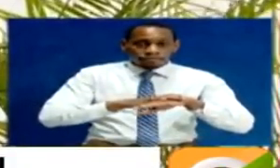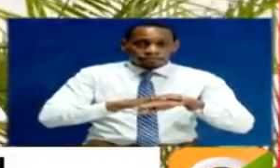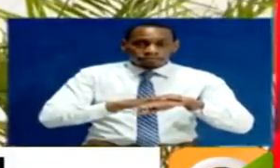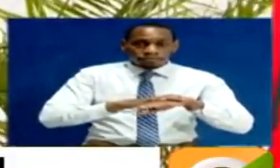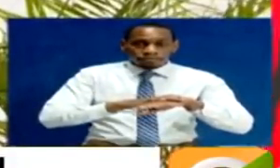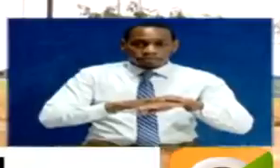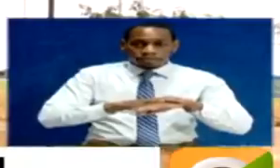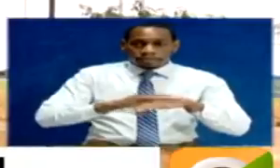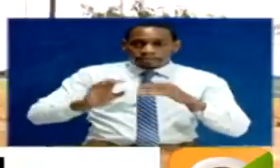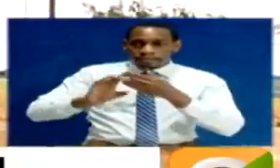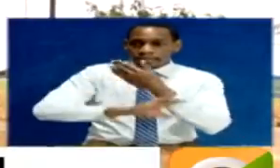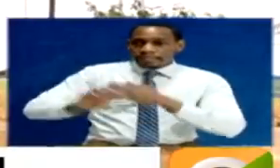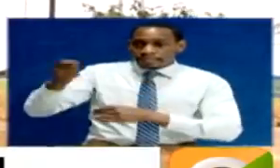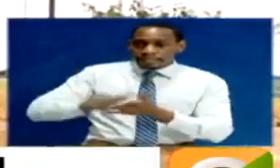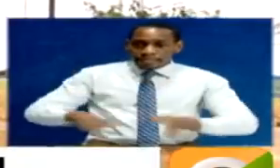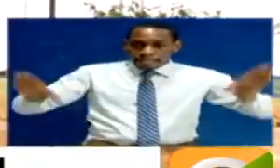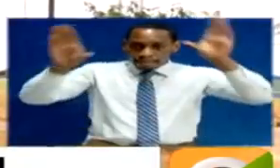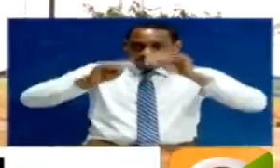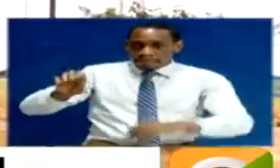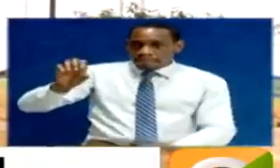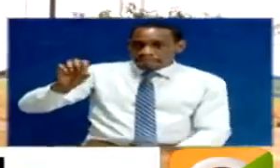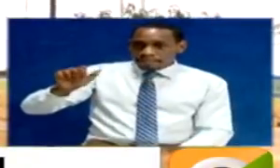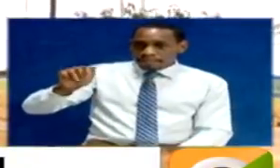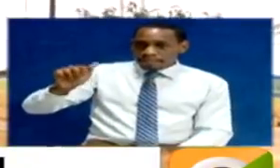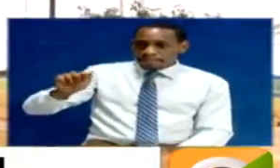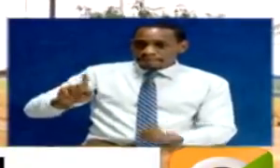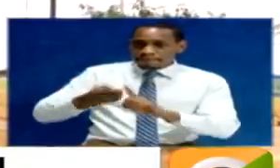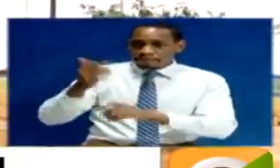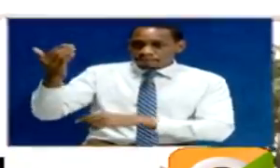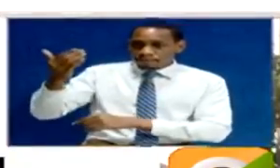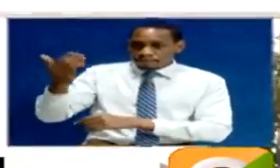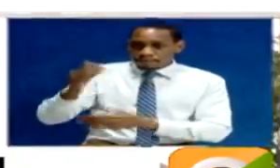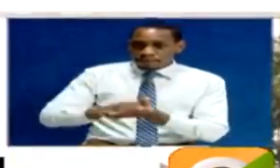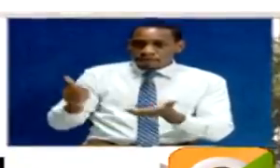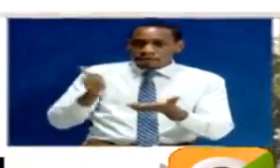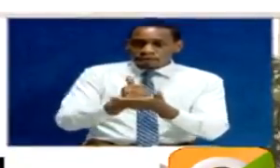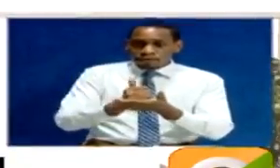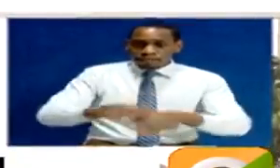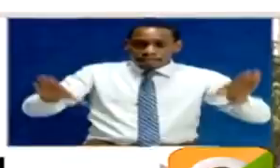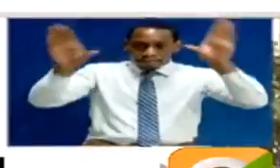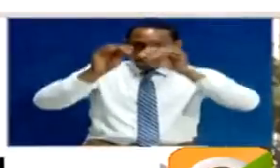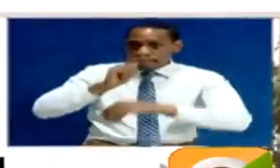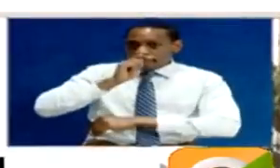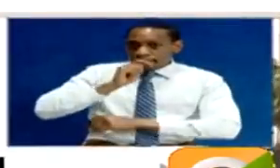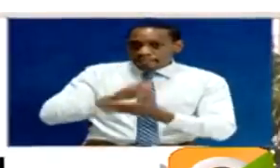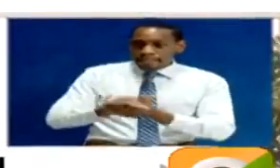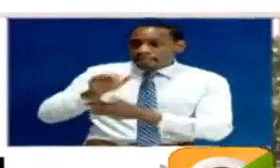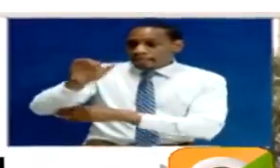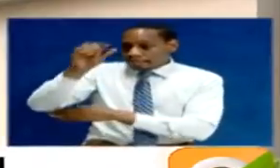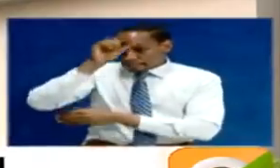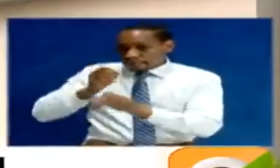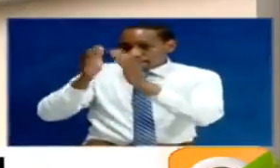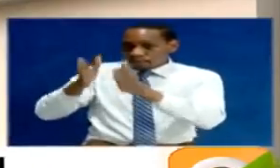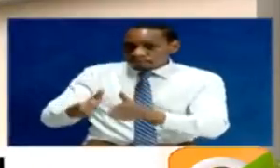katika taifa letu la Kenya. President Suluhu, who in one of her very first speeches in office as head of state in Tanzania, asked